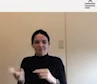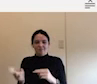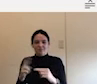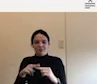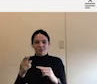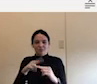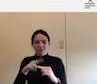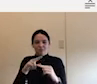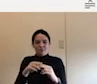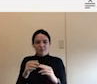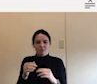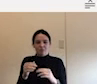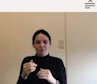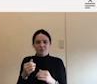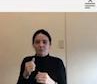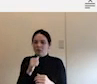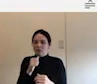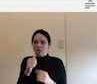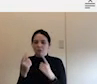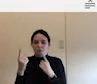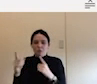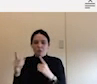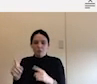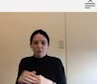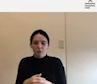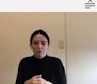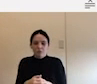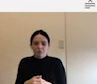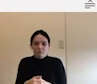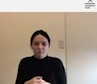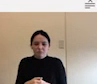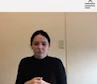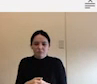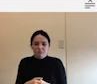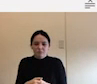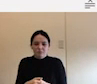And there it goes, come on.